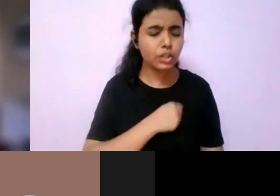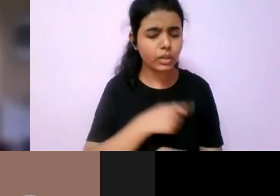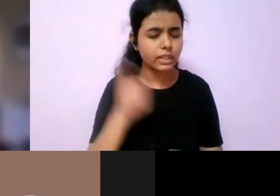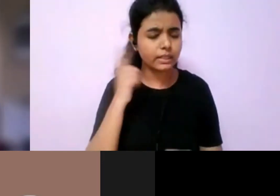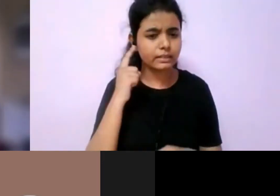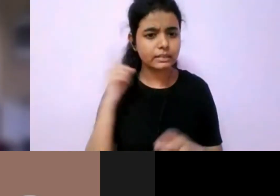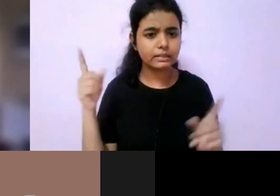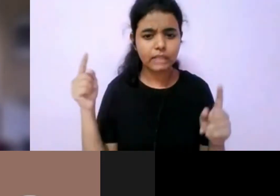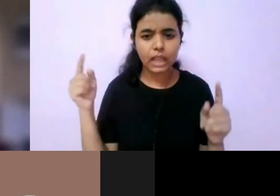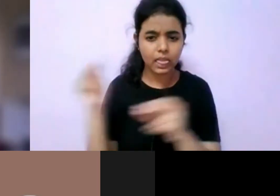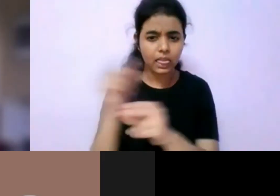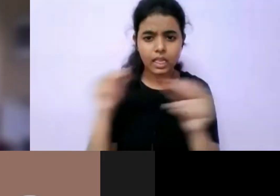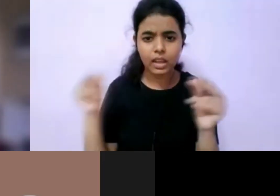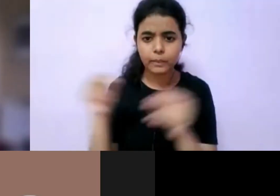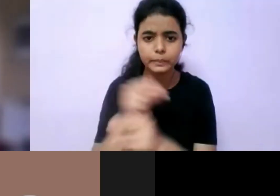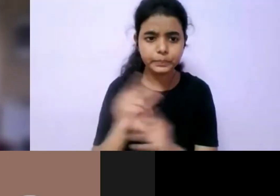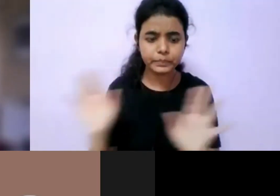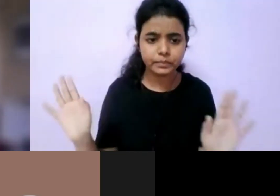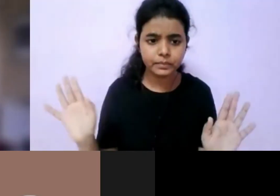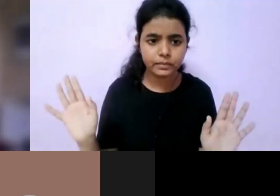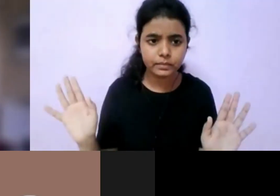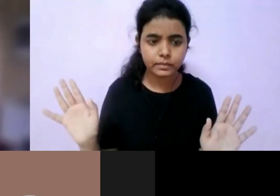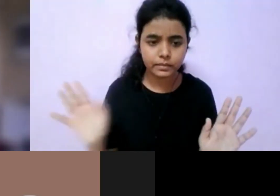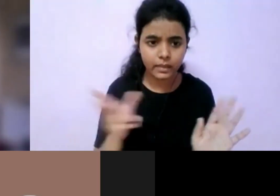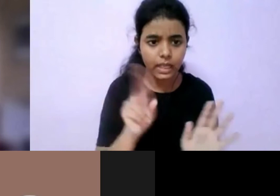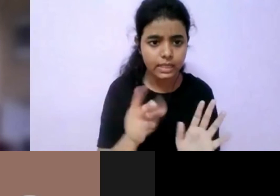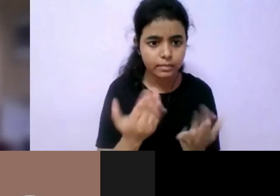of people talking over there. I didn't hear that.